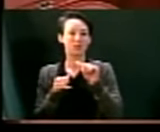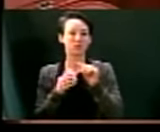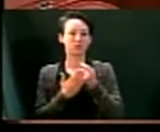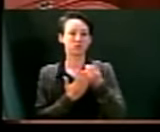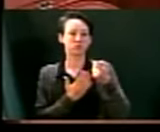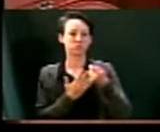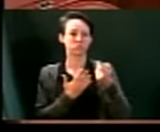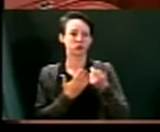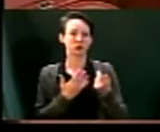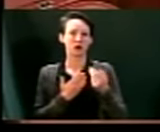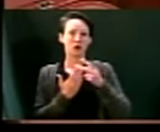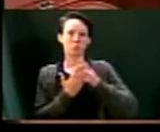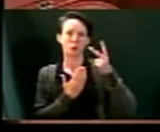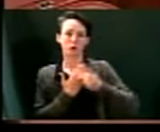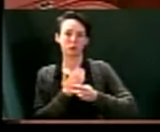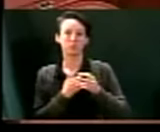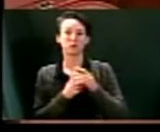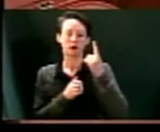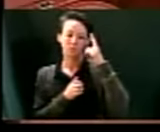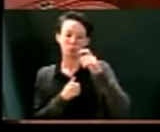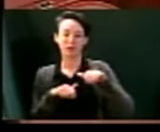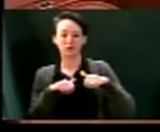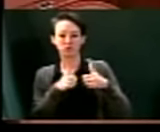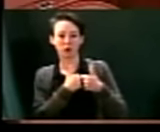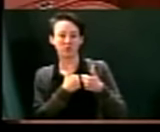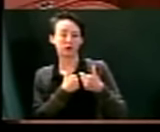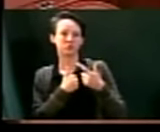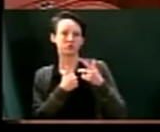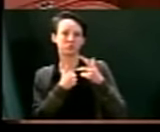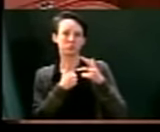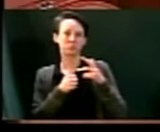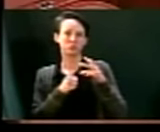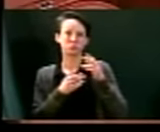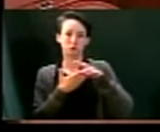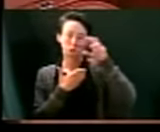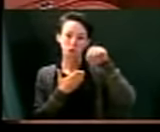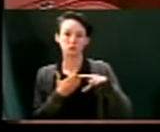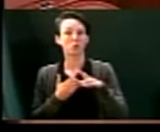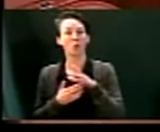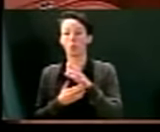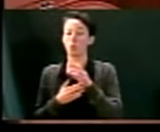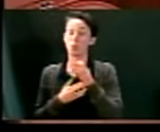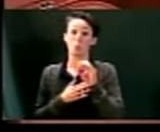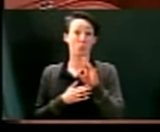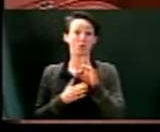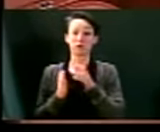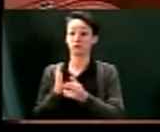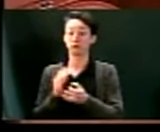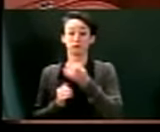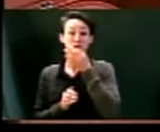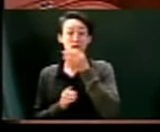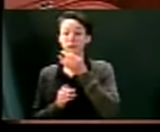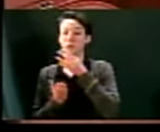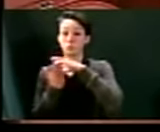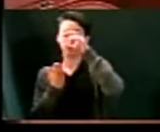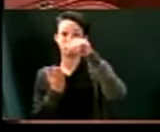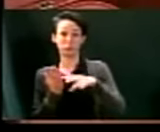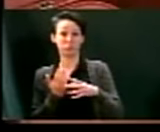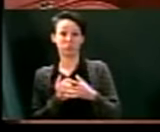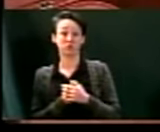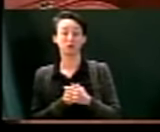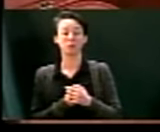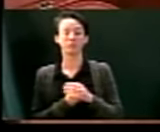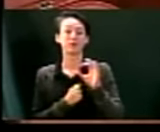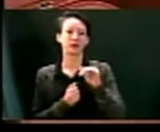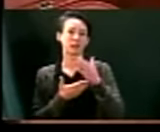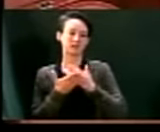challenged student or the gifted student that are serving their intended purpose. These are some reasons that